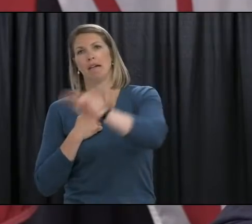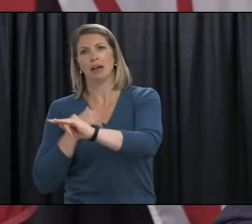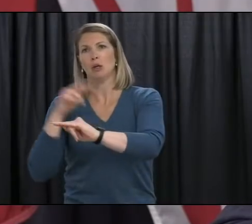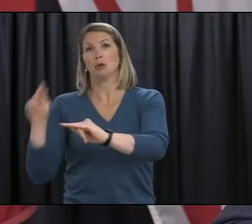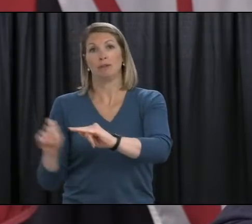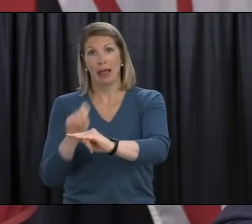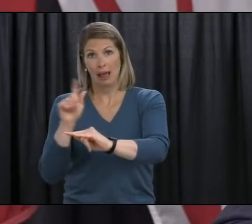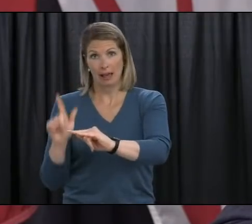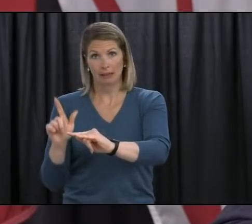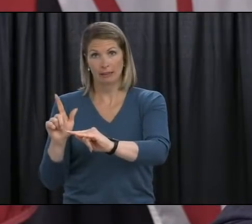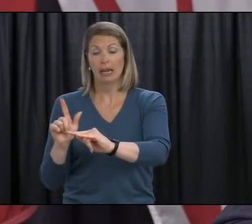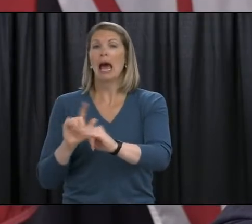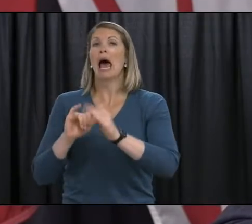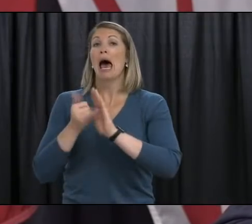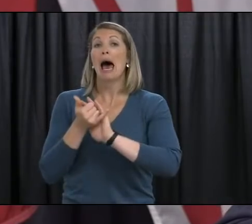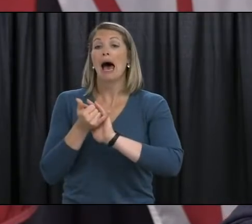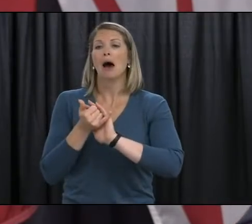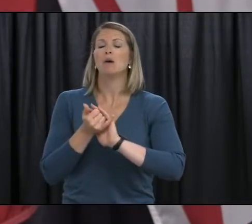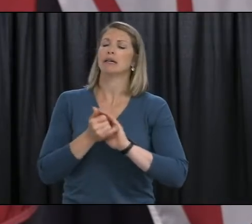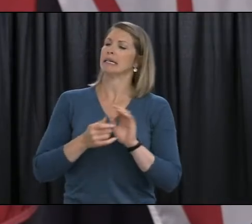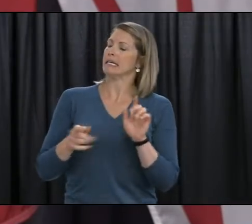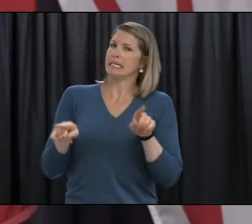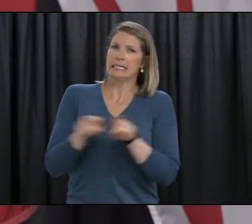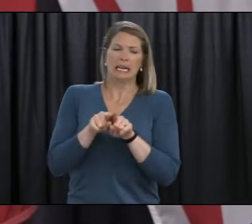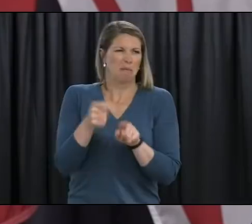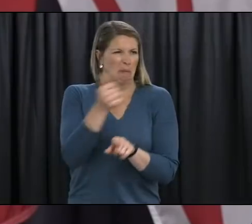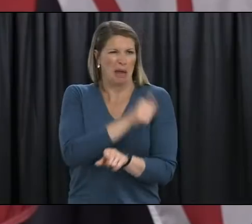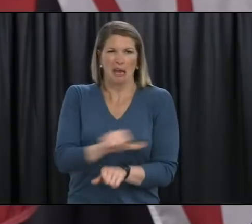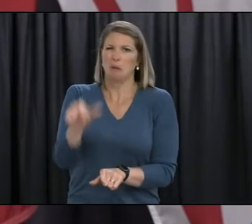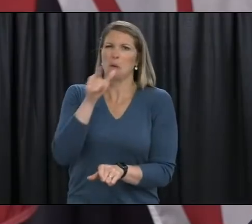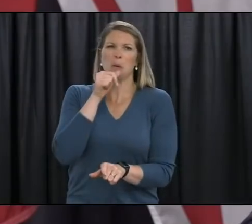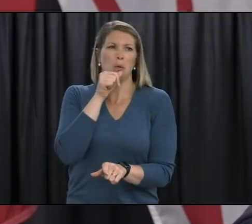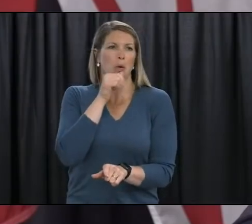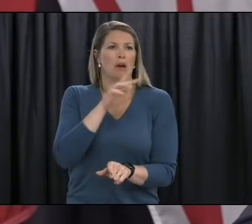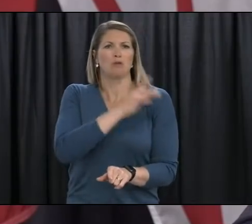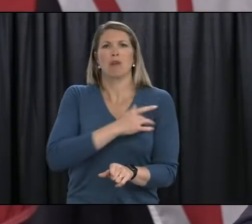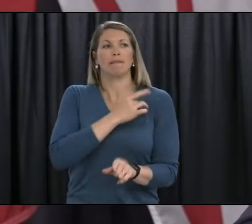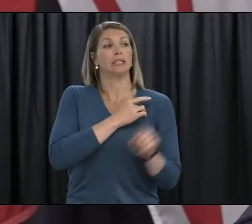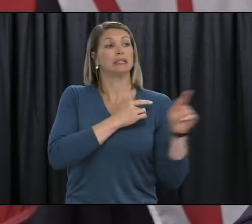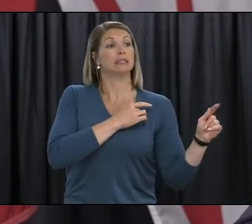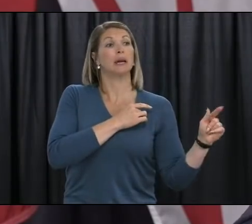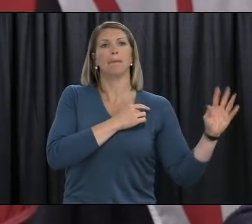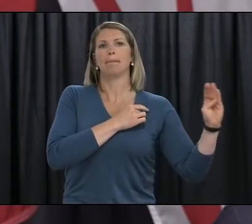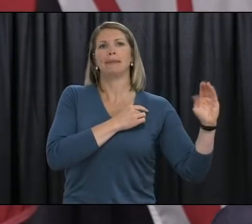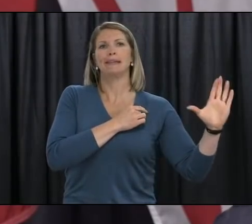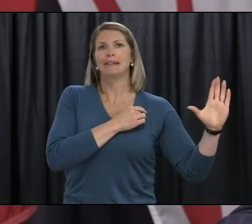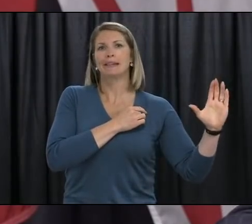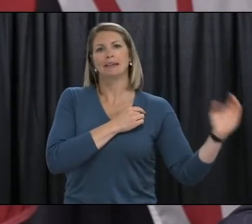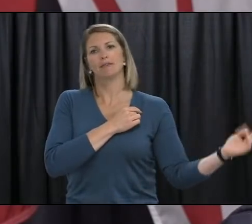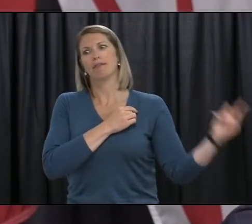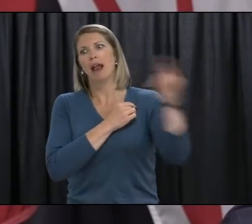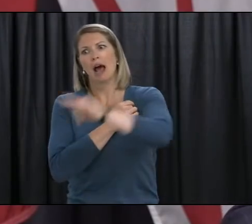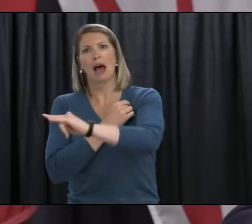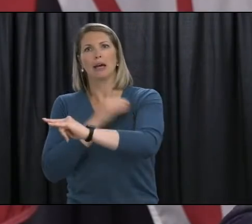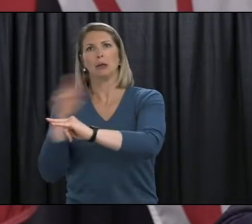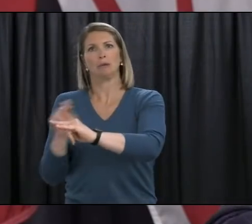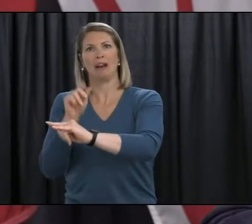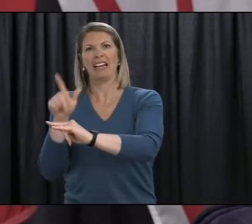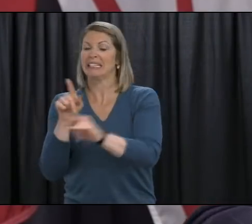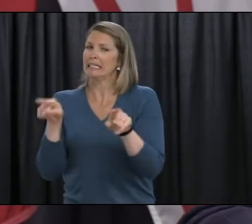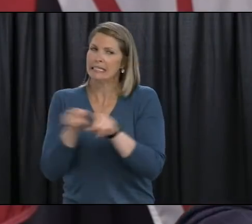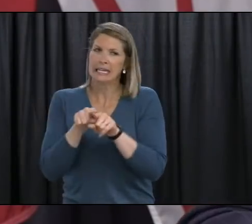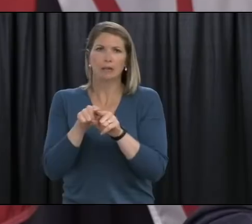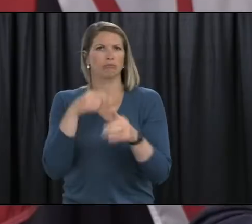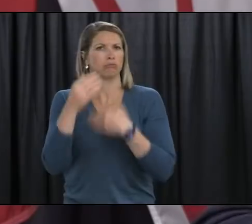exemption orders that we would see in place for those traveling from one province into Newfoundland and Labrador, no different than if you're coming from